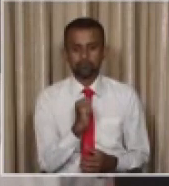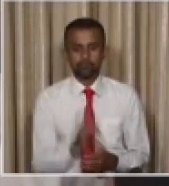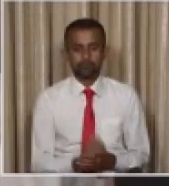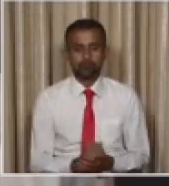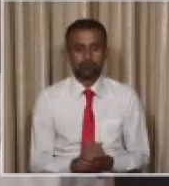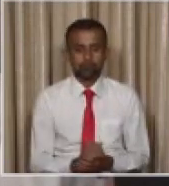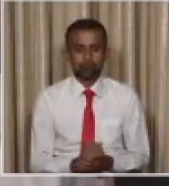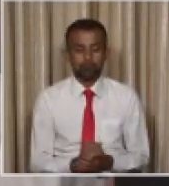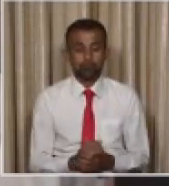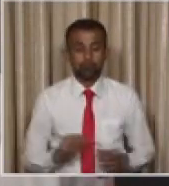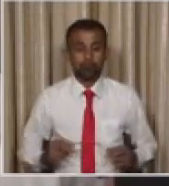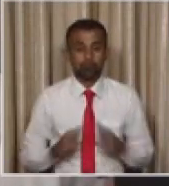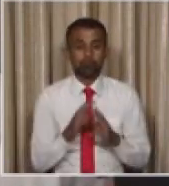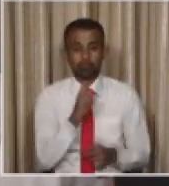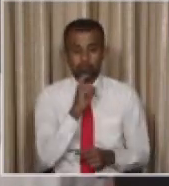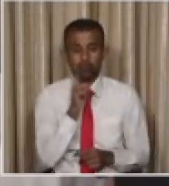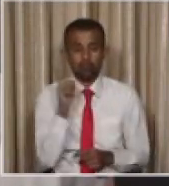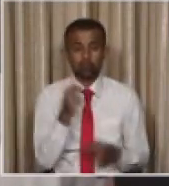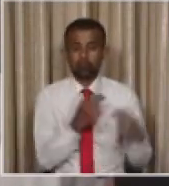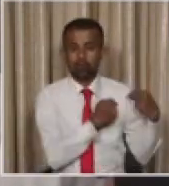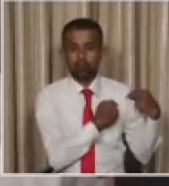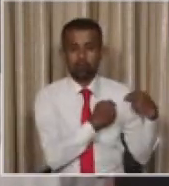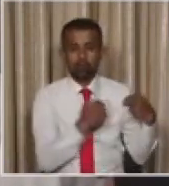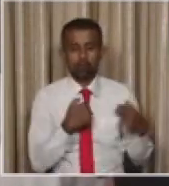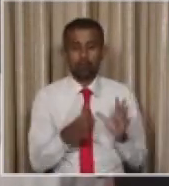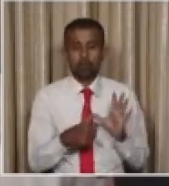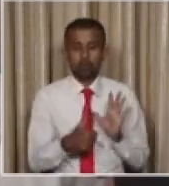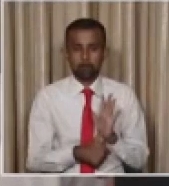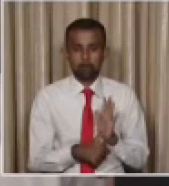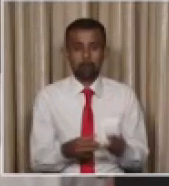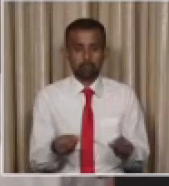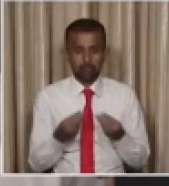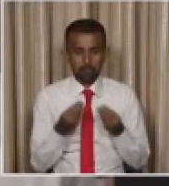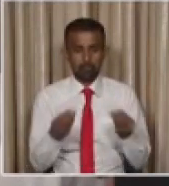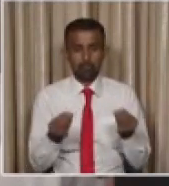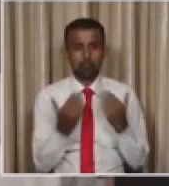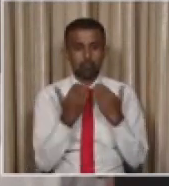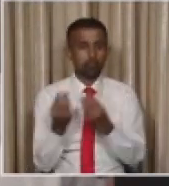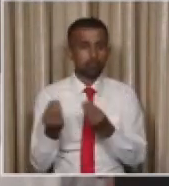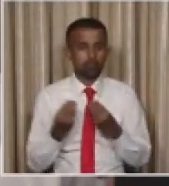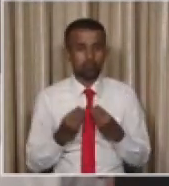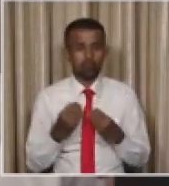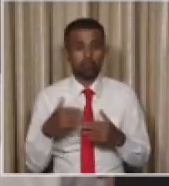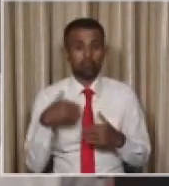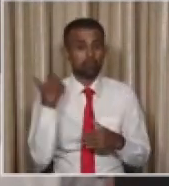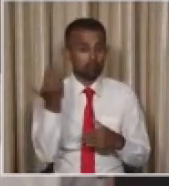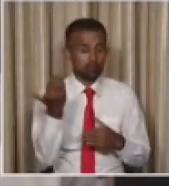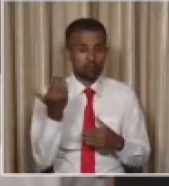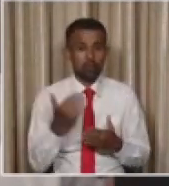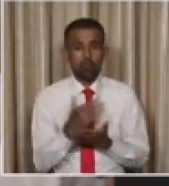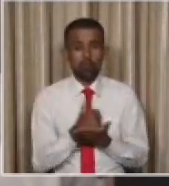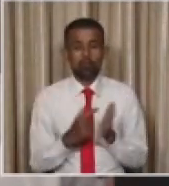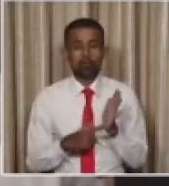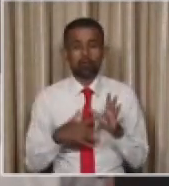validity. It is basically a pre-legislative scrutiny. And what we did in the 78 Constitution, as